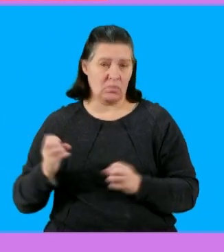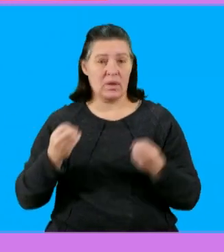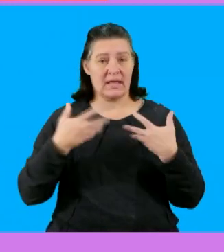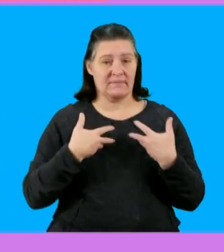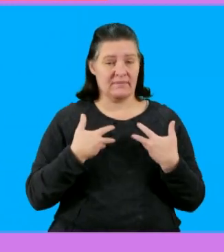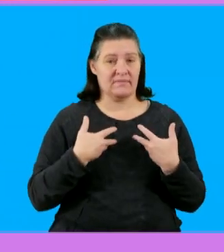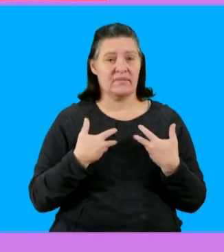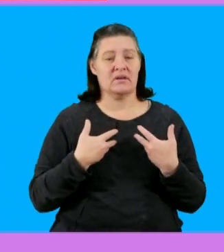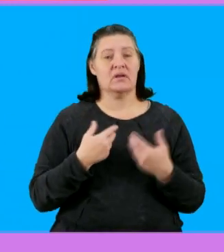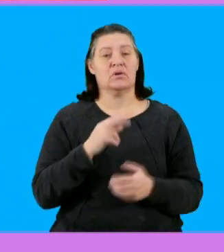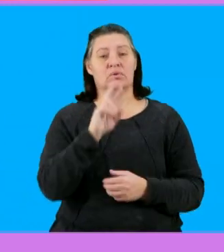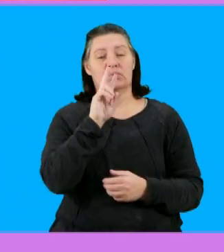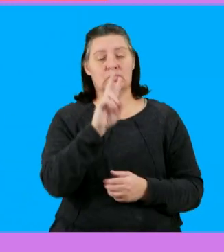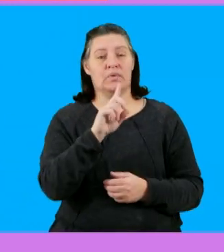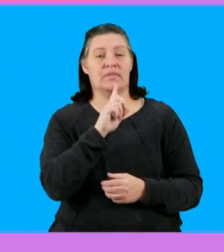us